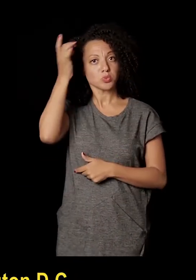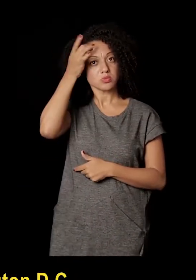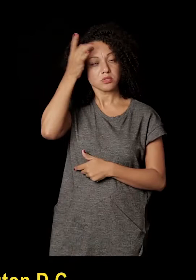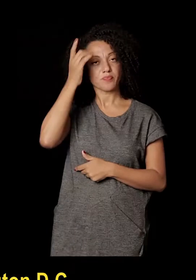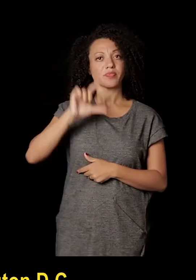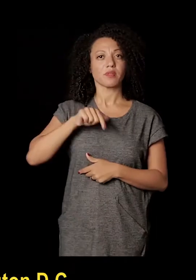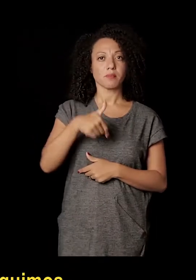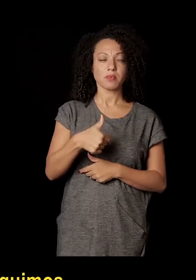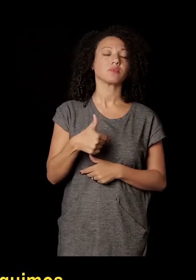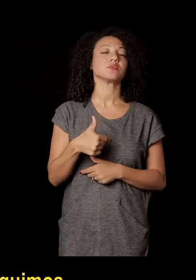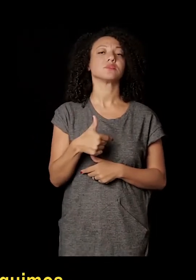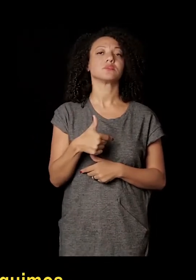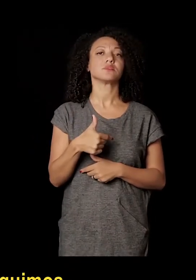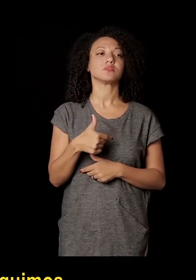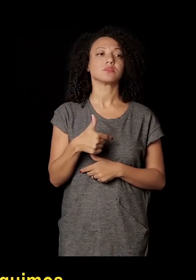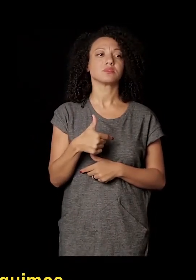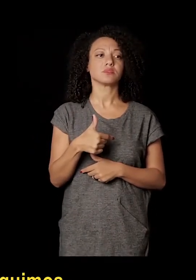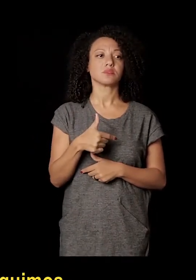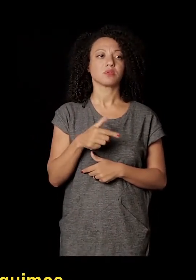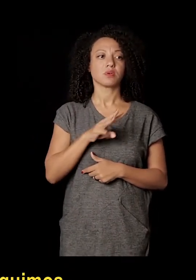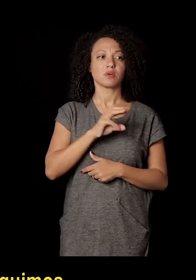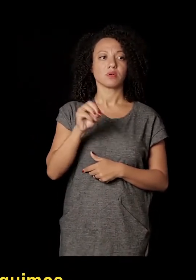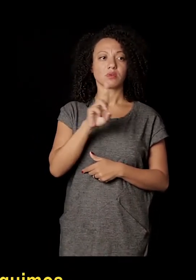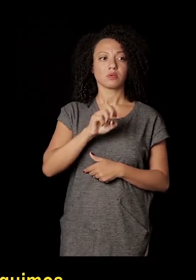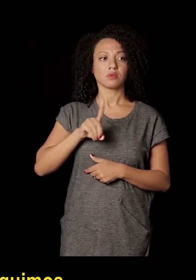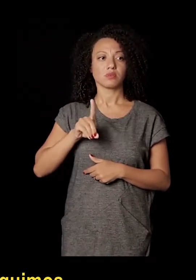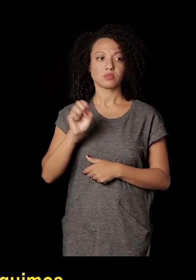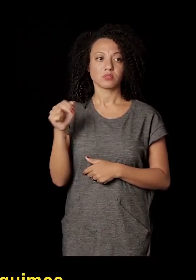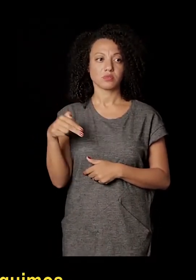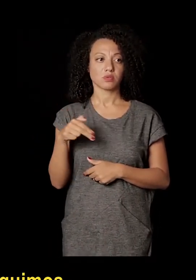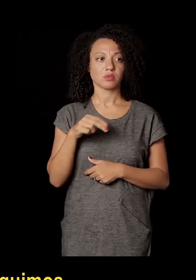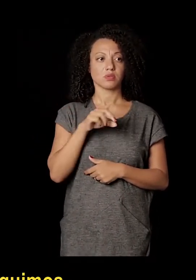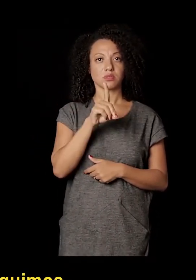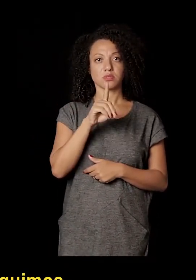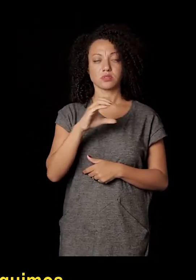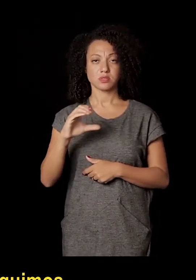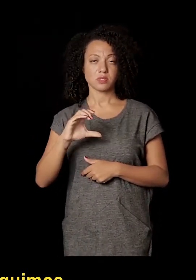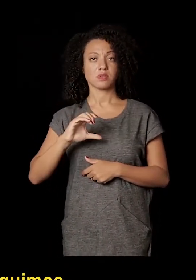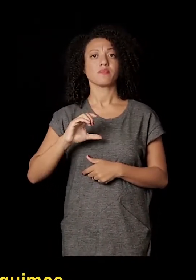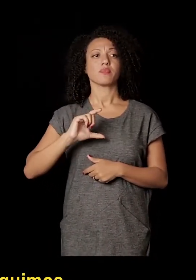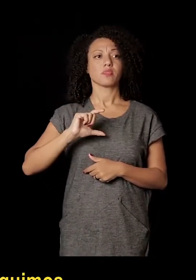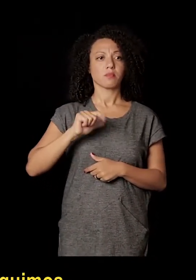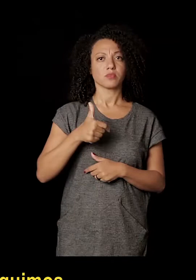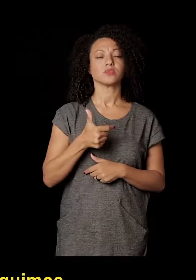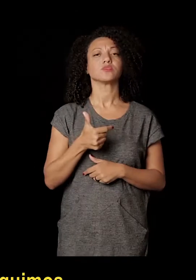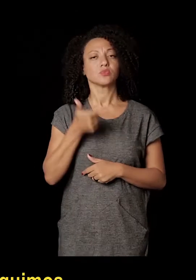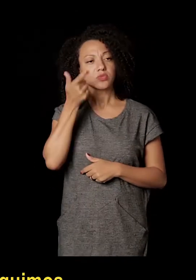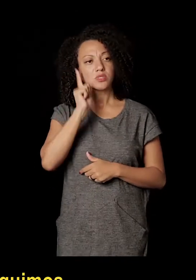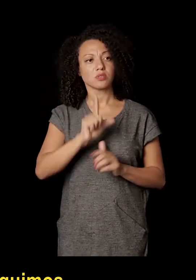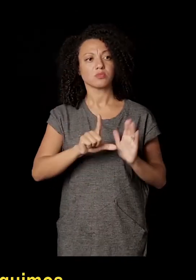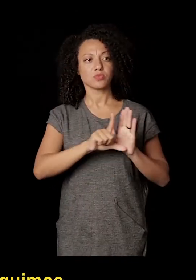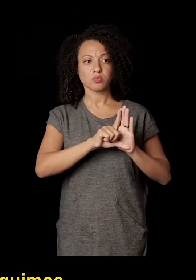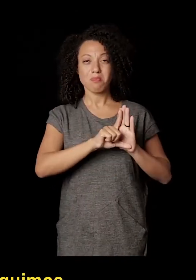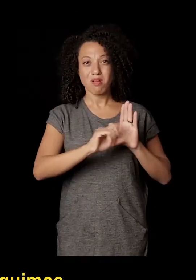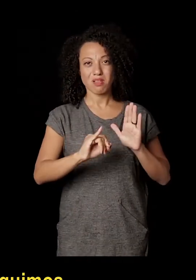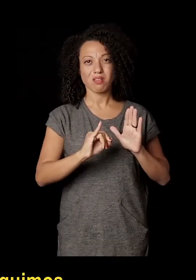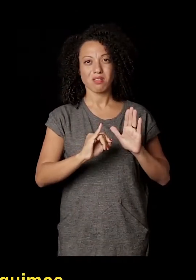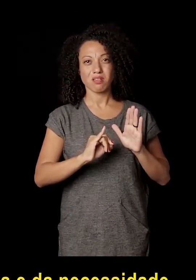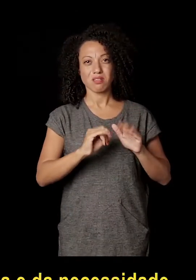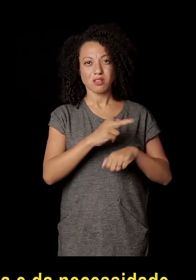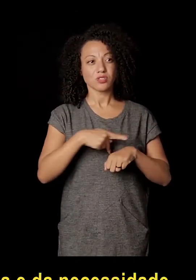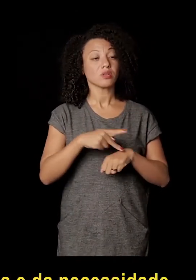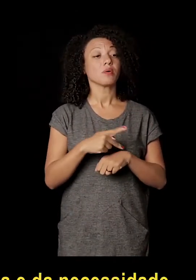in Congress, and finally, in 84, we were able to get national legislation